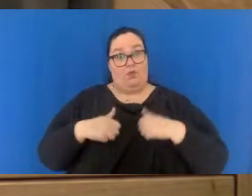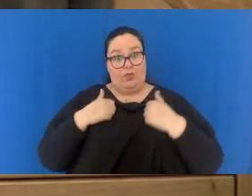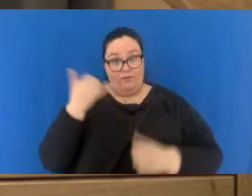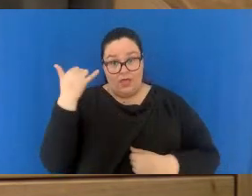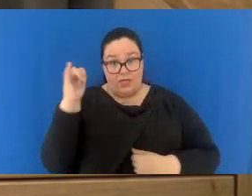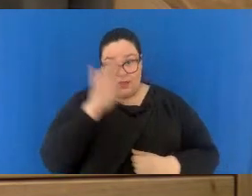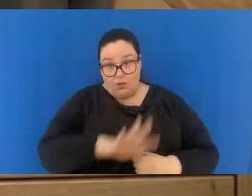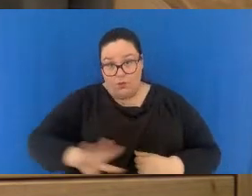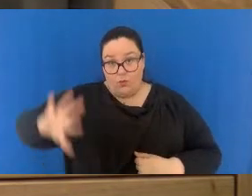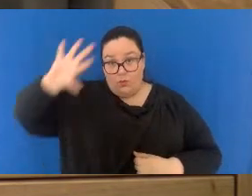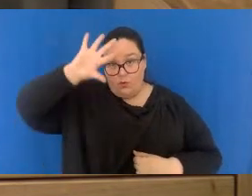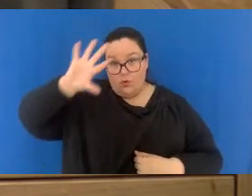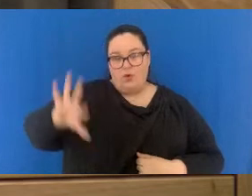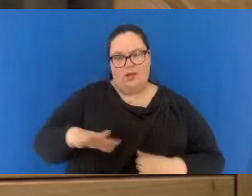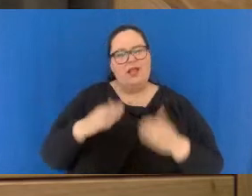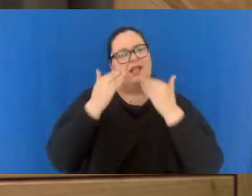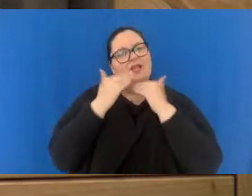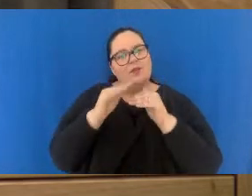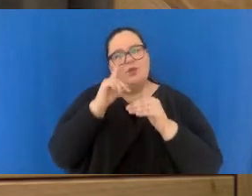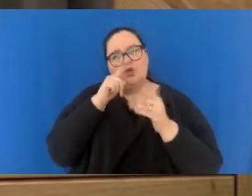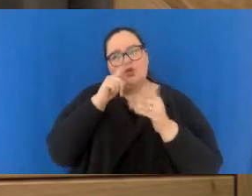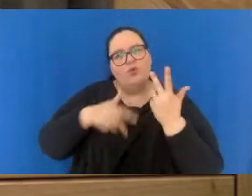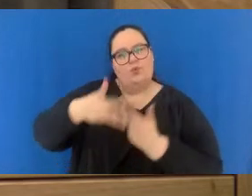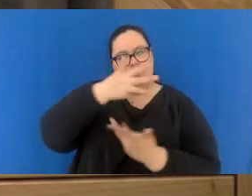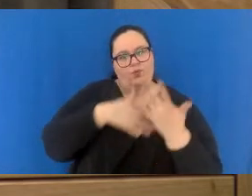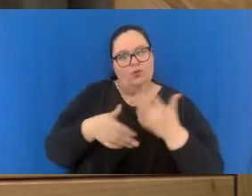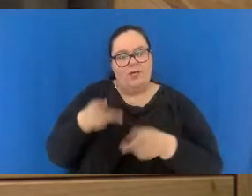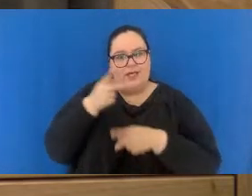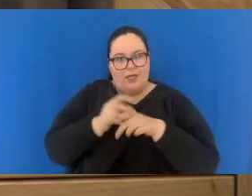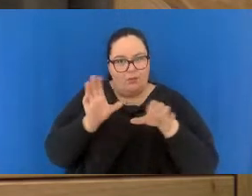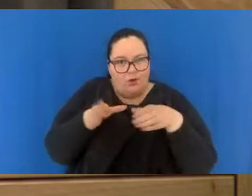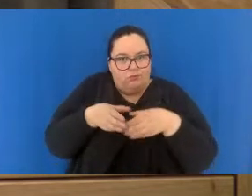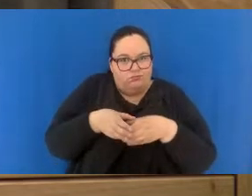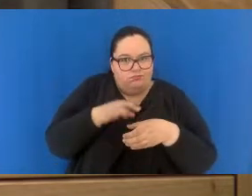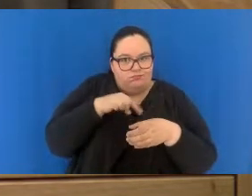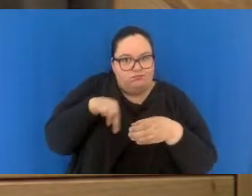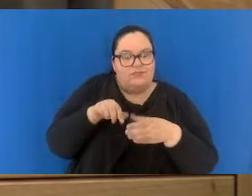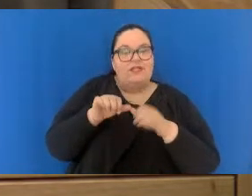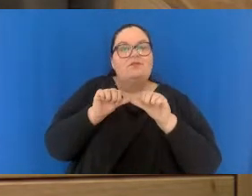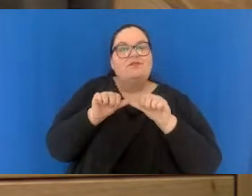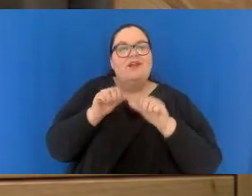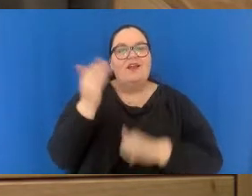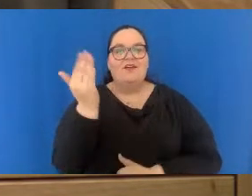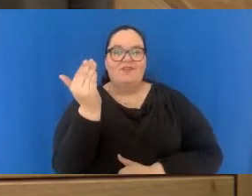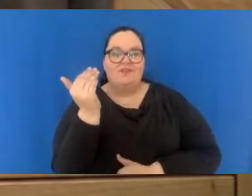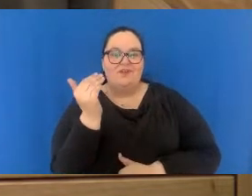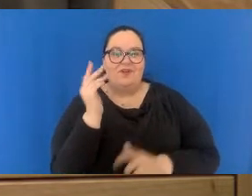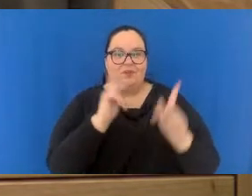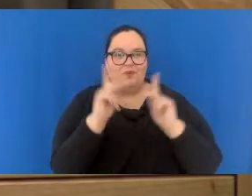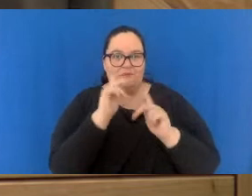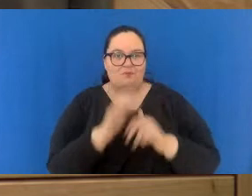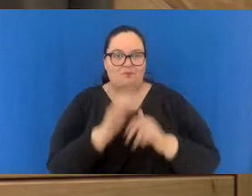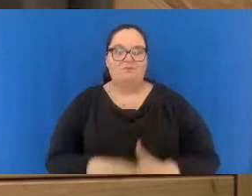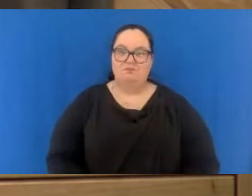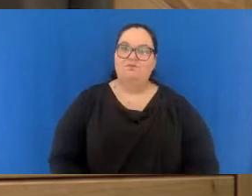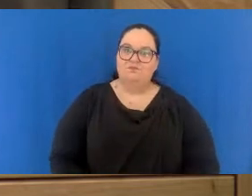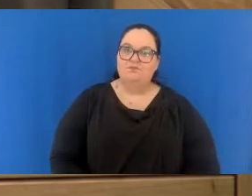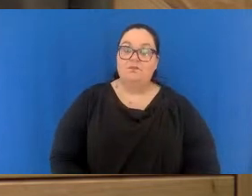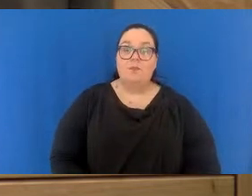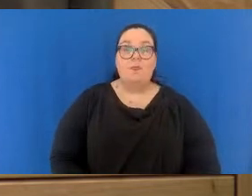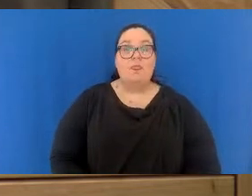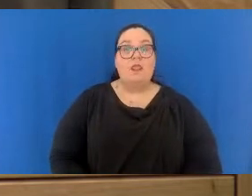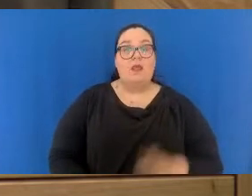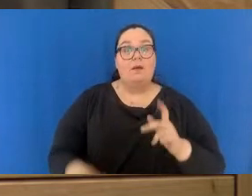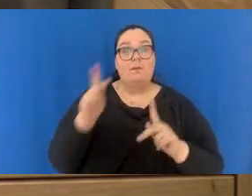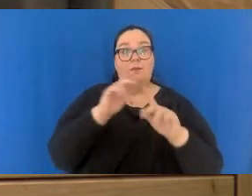to continue to limit our contacts and spend time only with those in our steady 15. People who are in